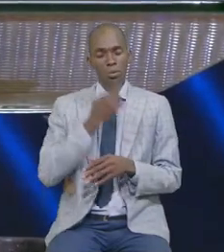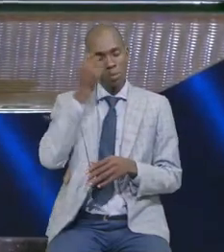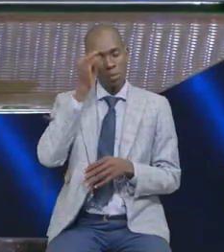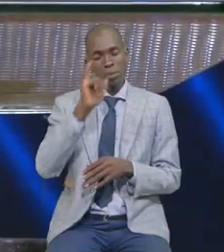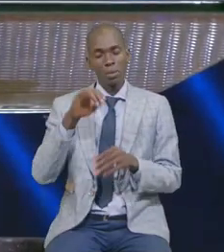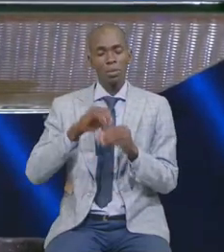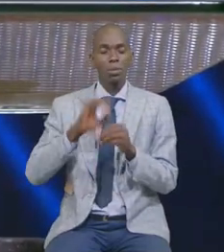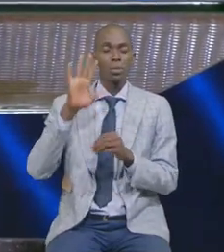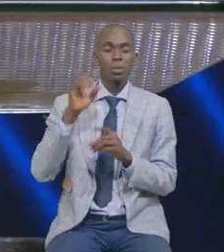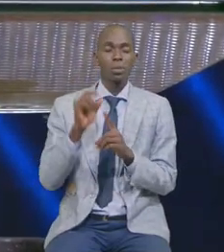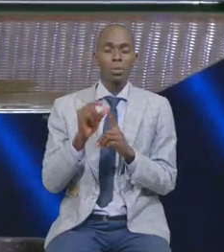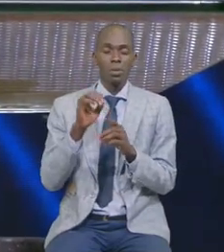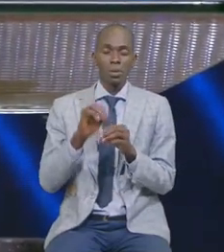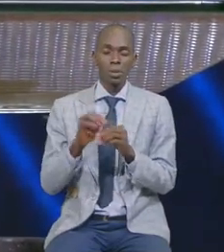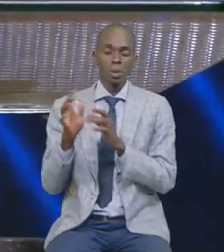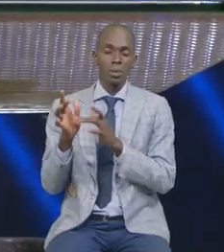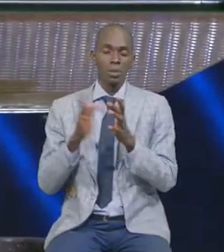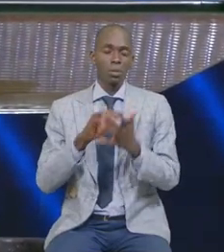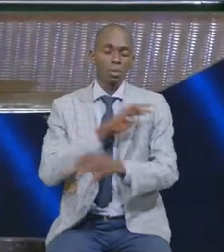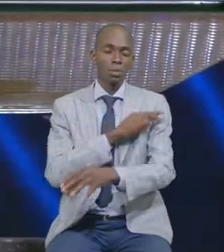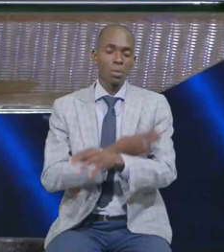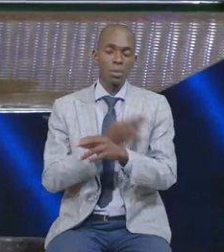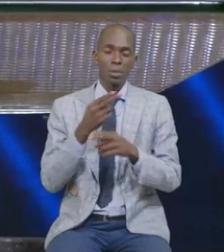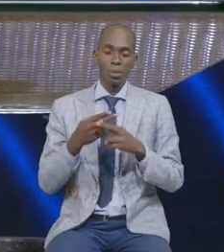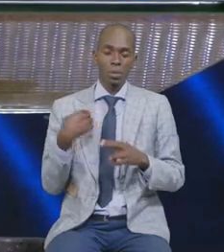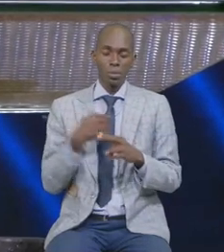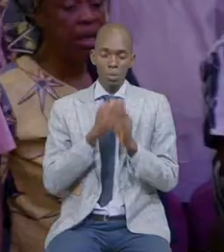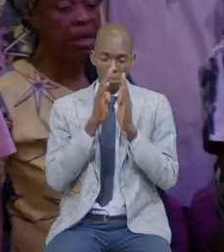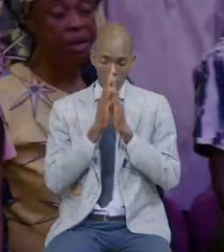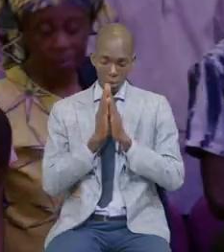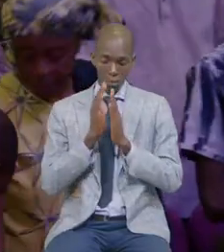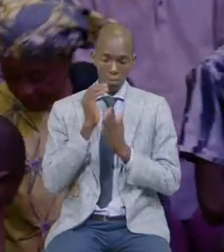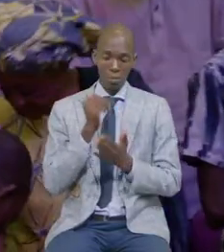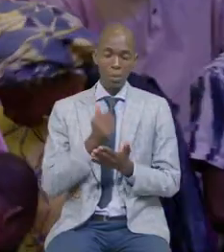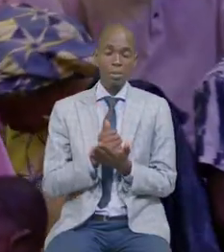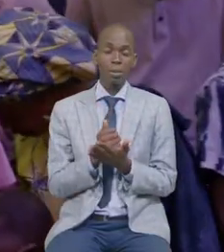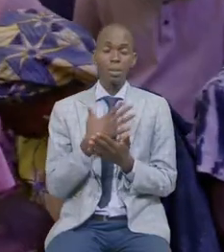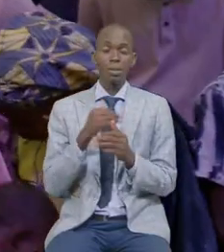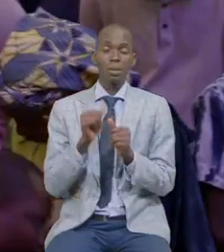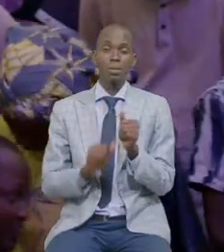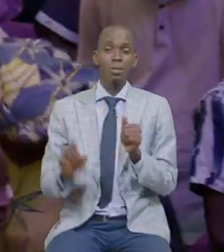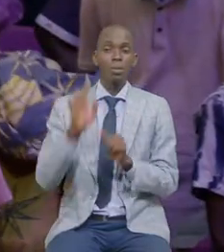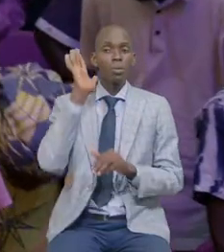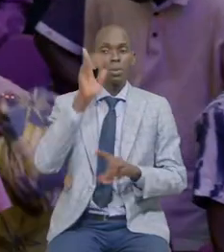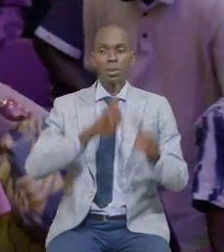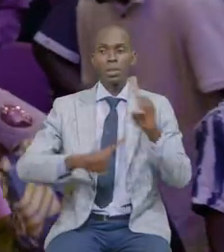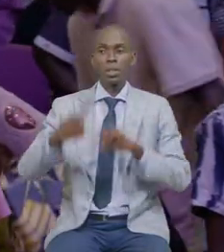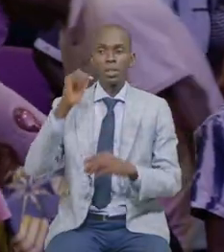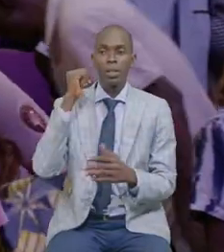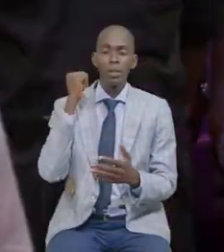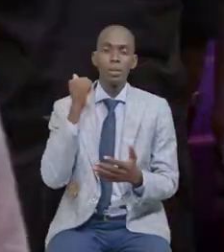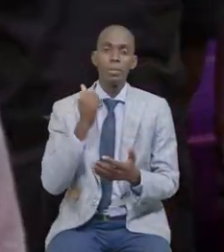words in Jesus mighty name we pray and everybody will see good good